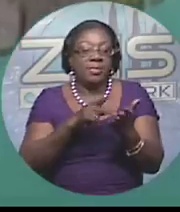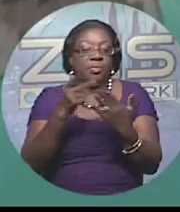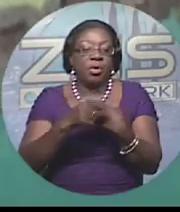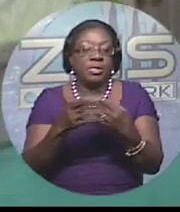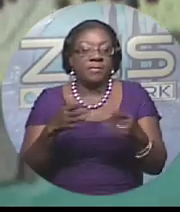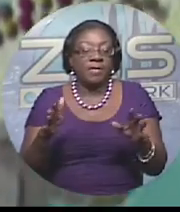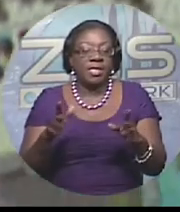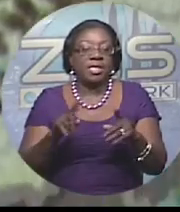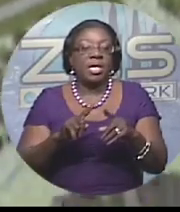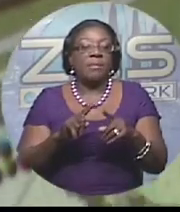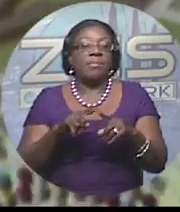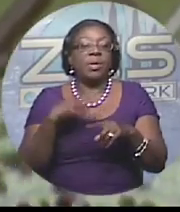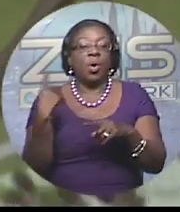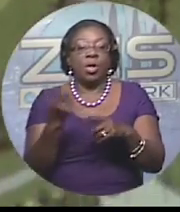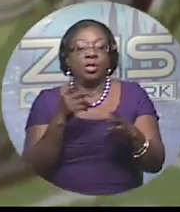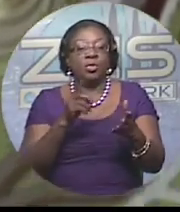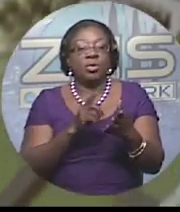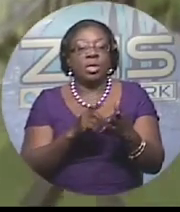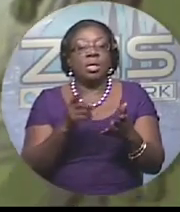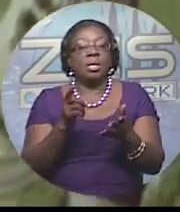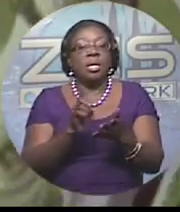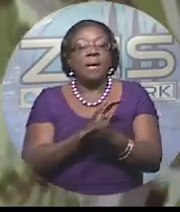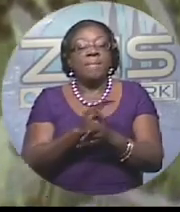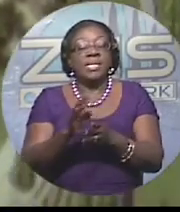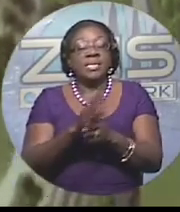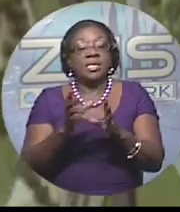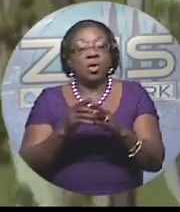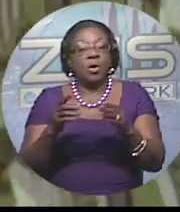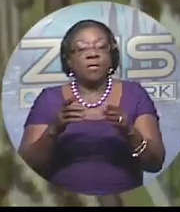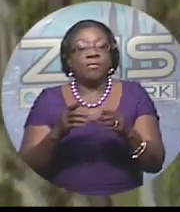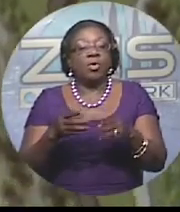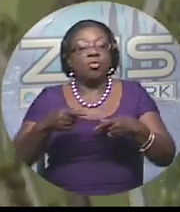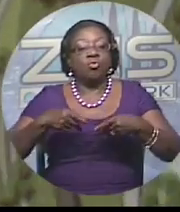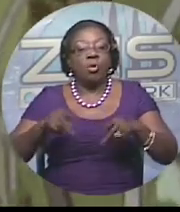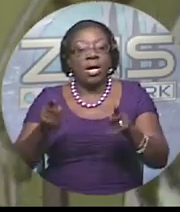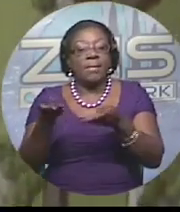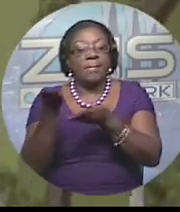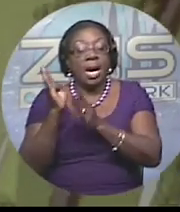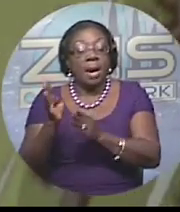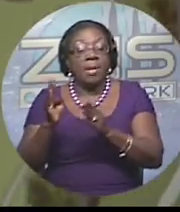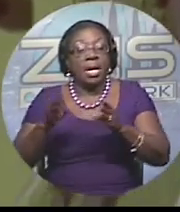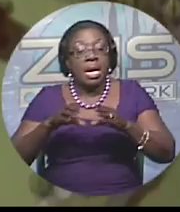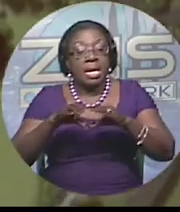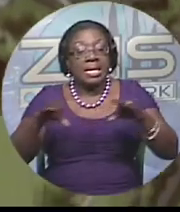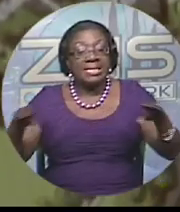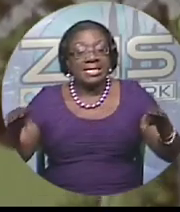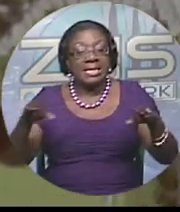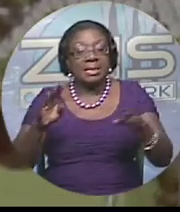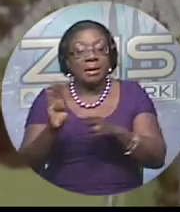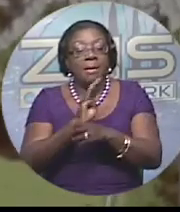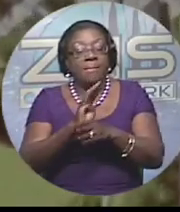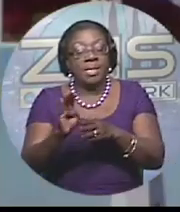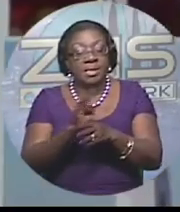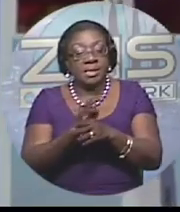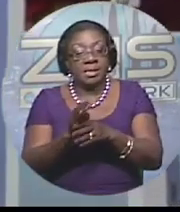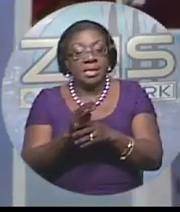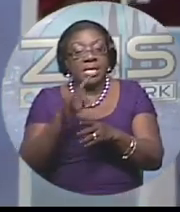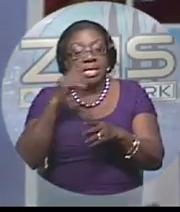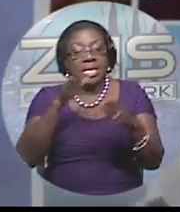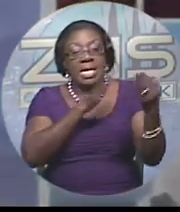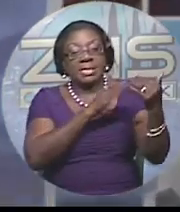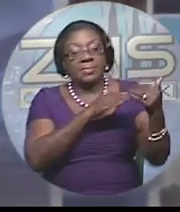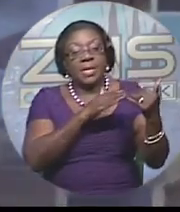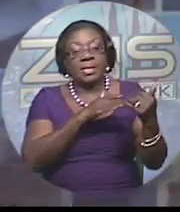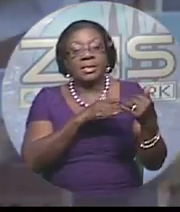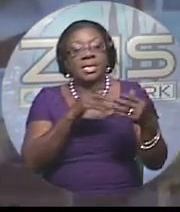Bahama Container Port. Aponte says so far negotiations have been going well. Mr. Christie expects the executives in town to